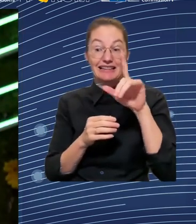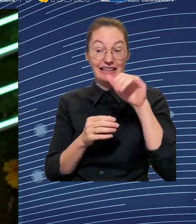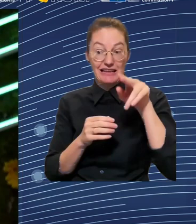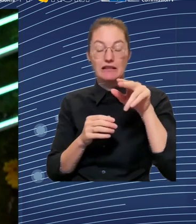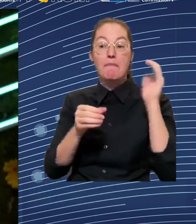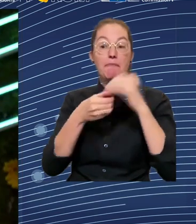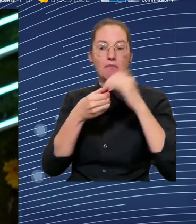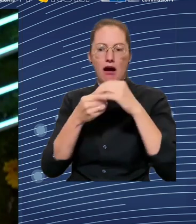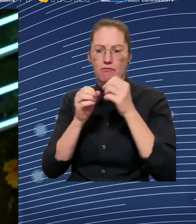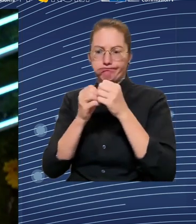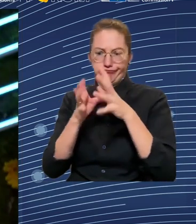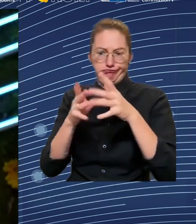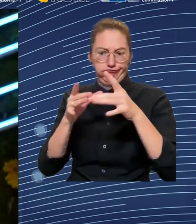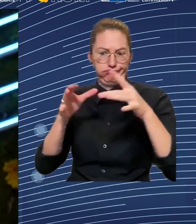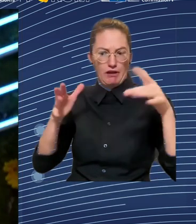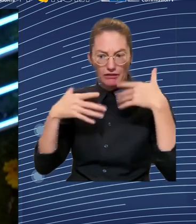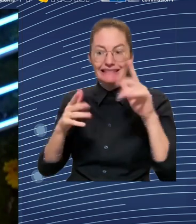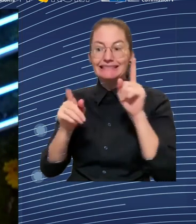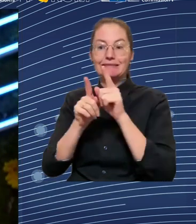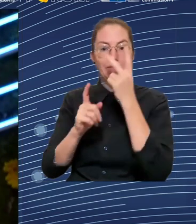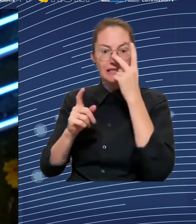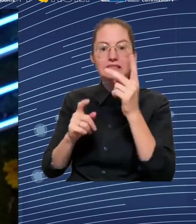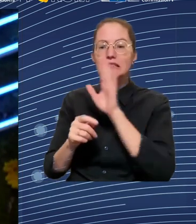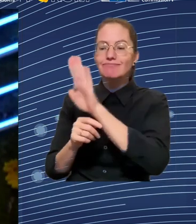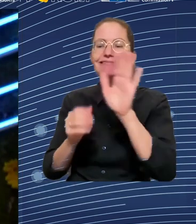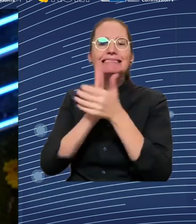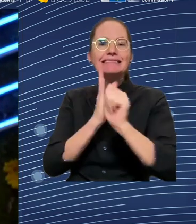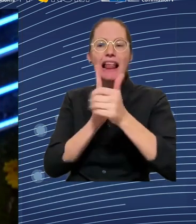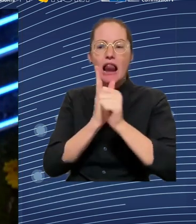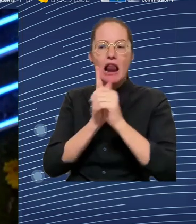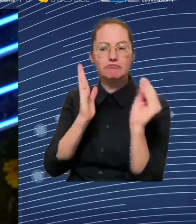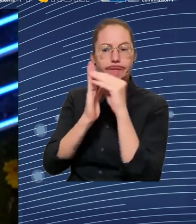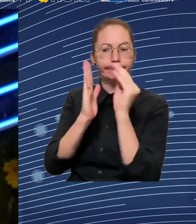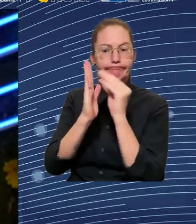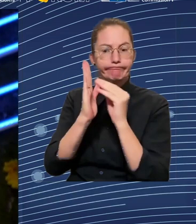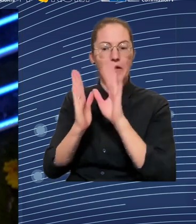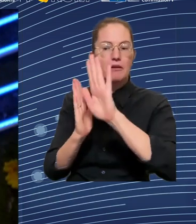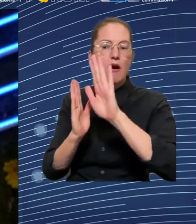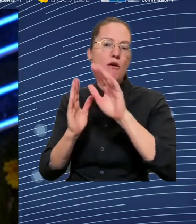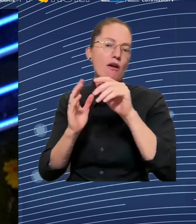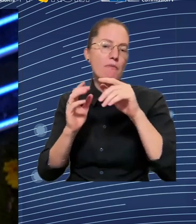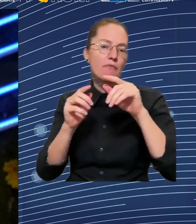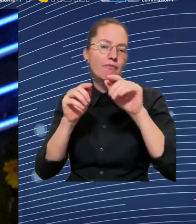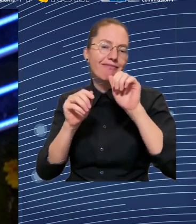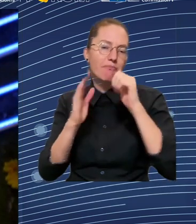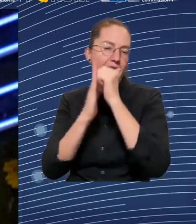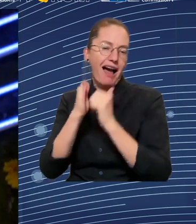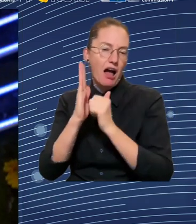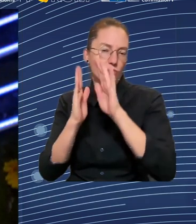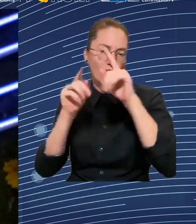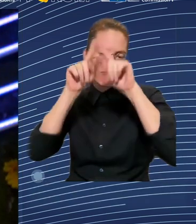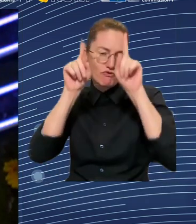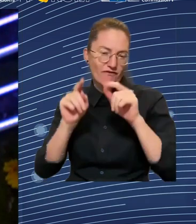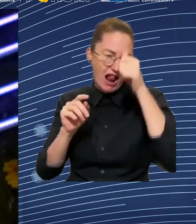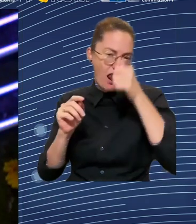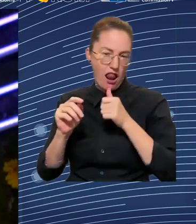Speaking only for LinkedIn, obviously, we believe that AI can really bring, well, enormous, you